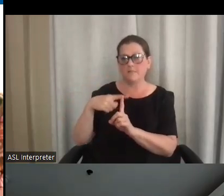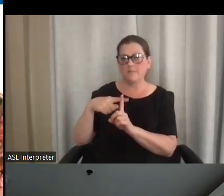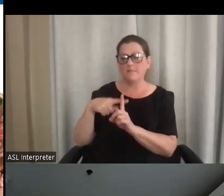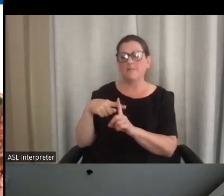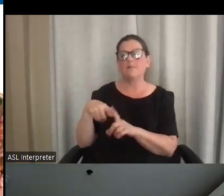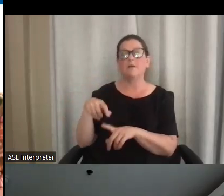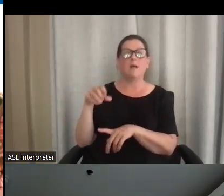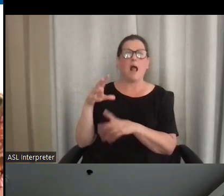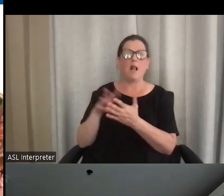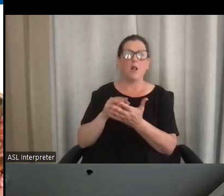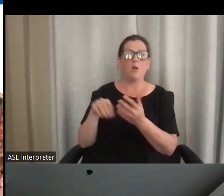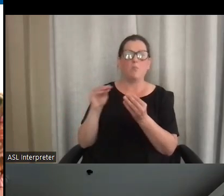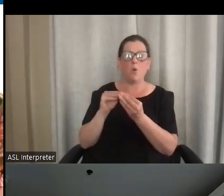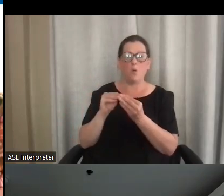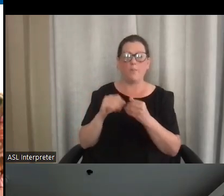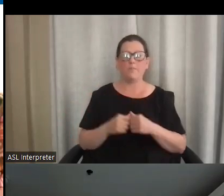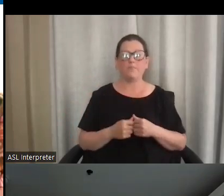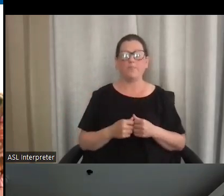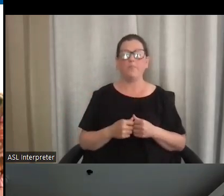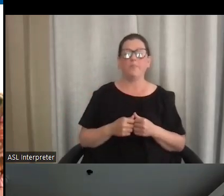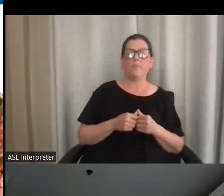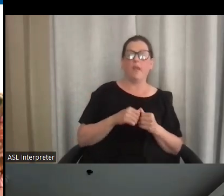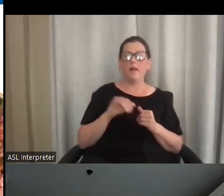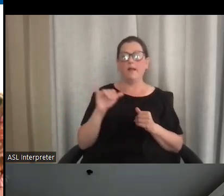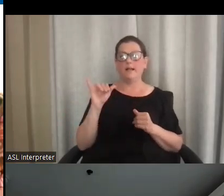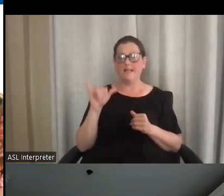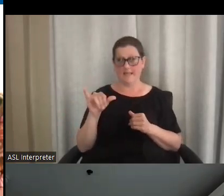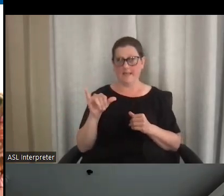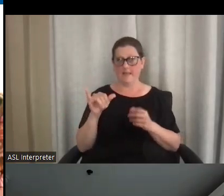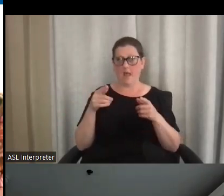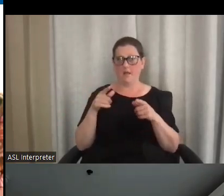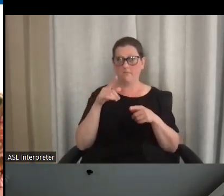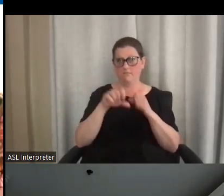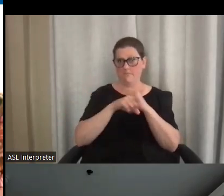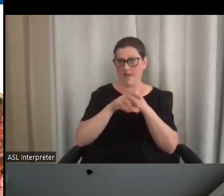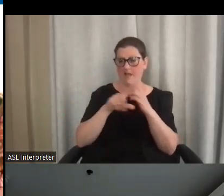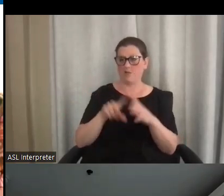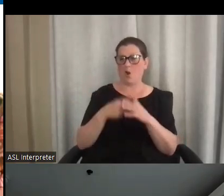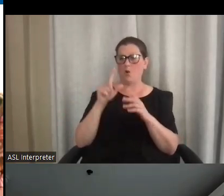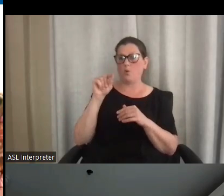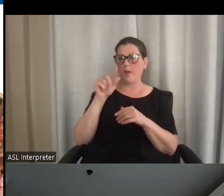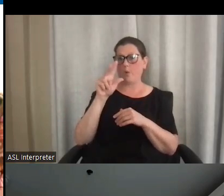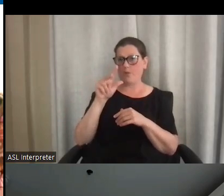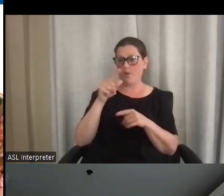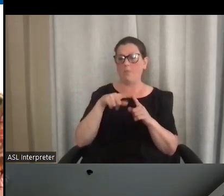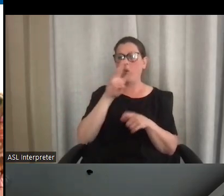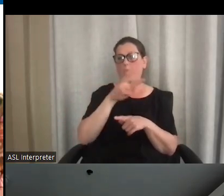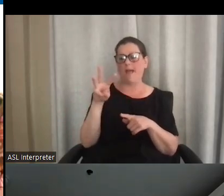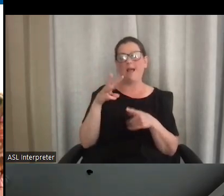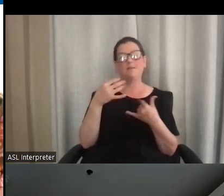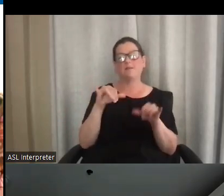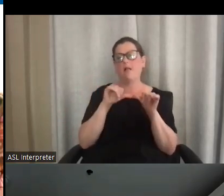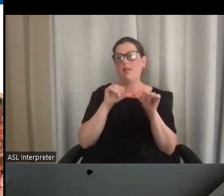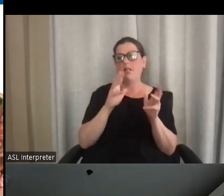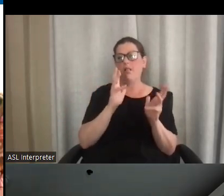able to learn more. Although this campaign was live in the summer of 2023, the webpage remains online, and we also did